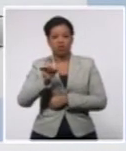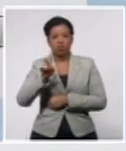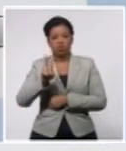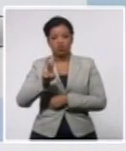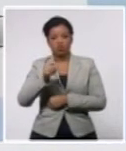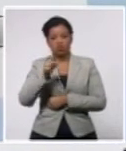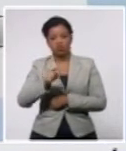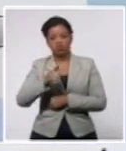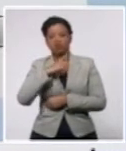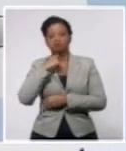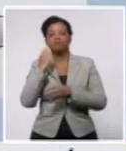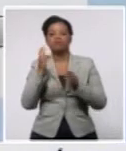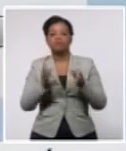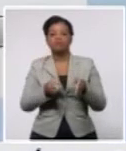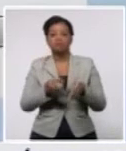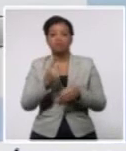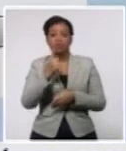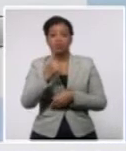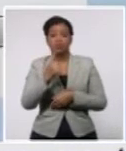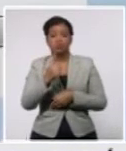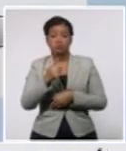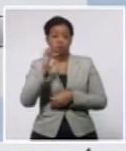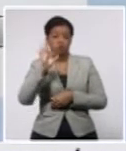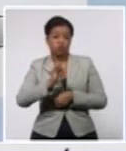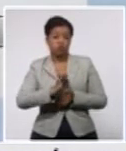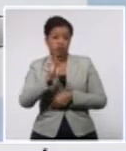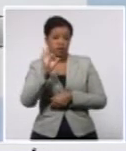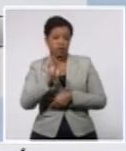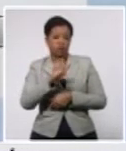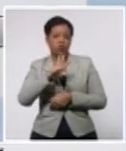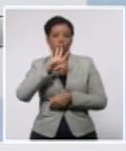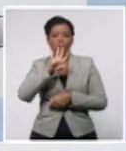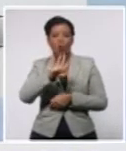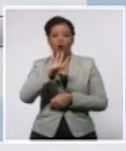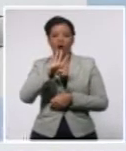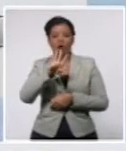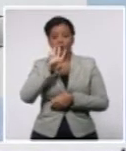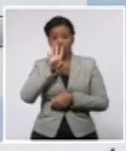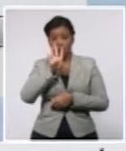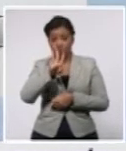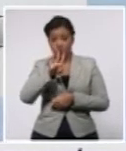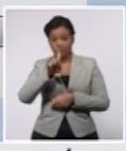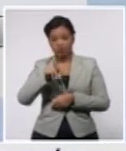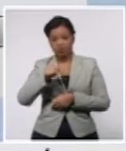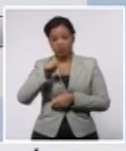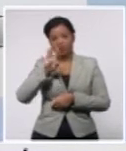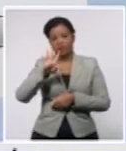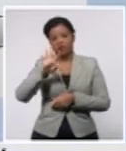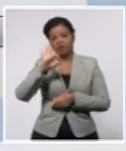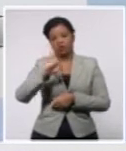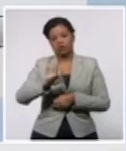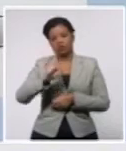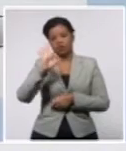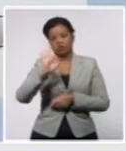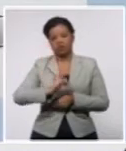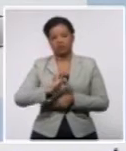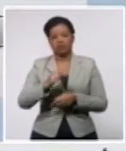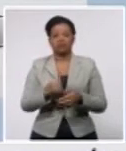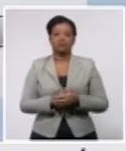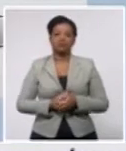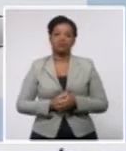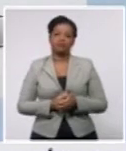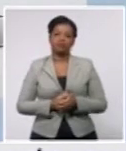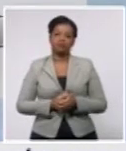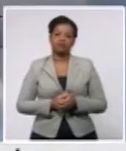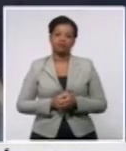21st place among the countries of the region of Americas, which currently has a